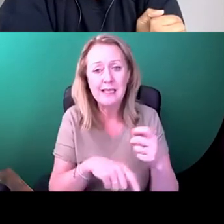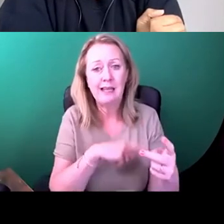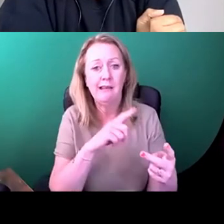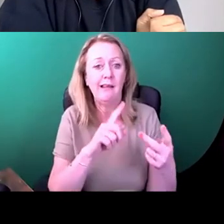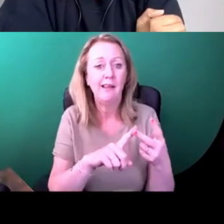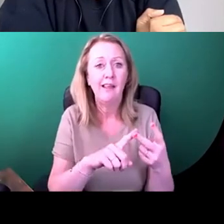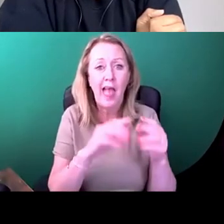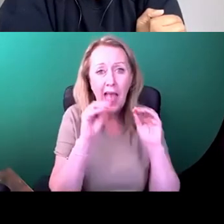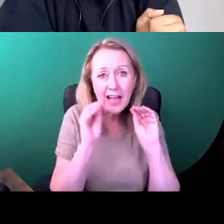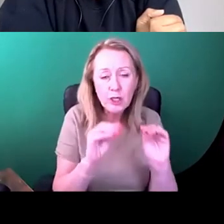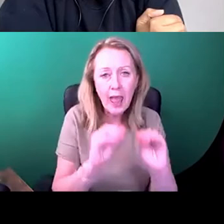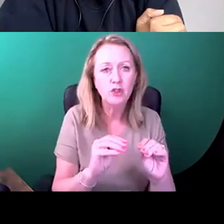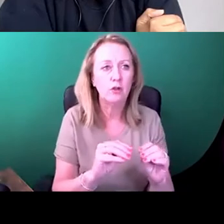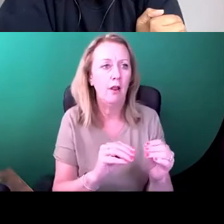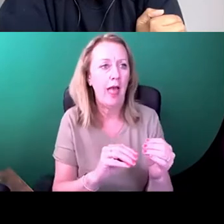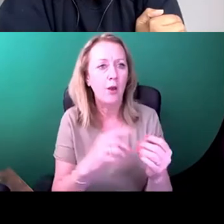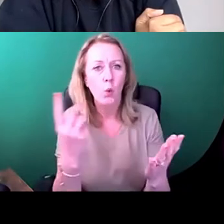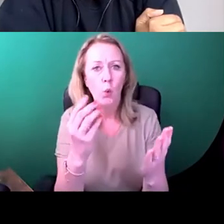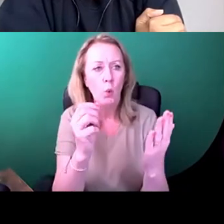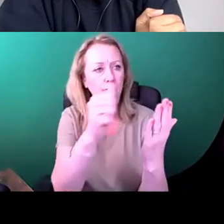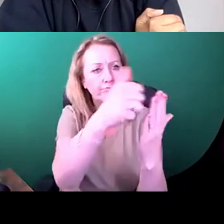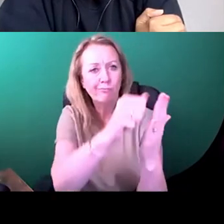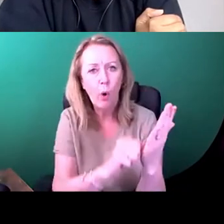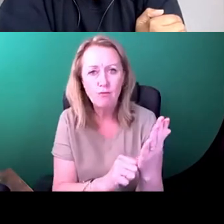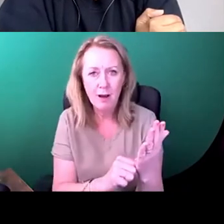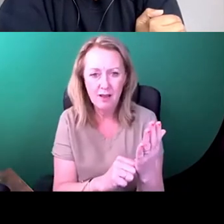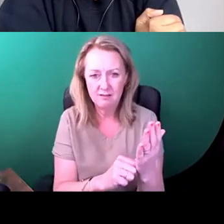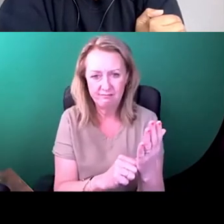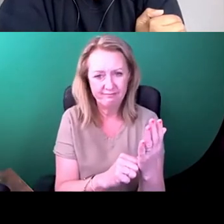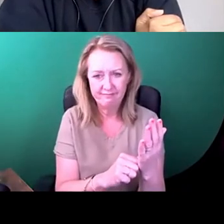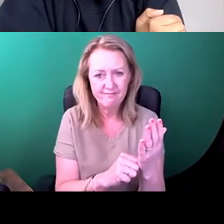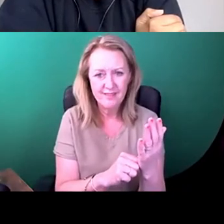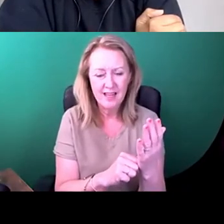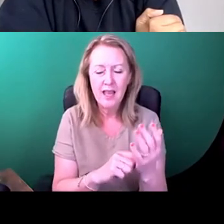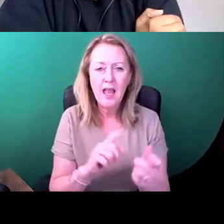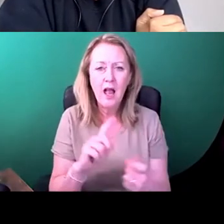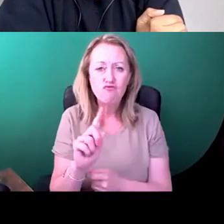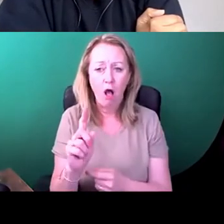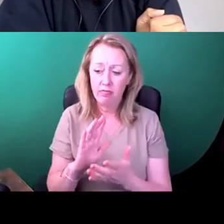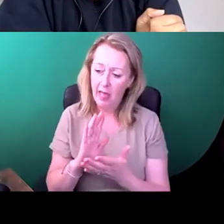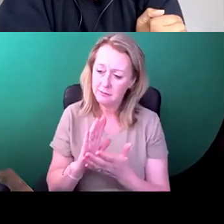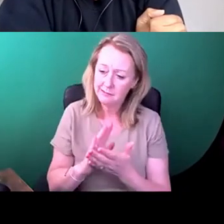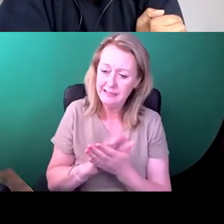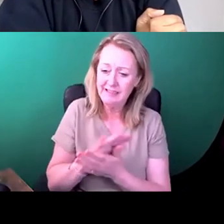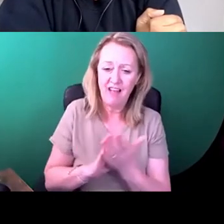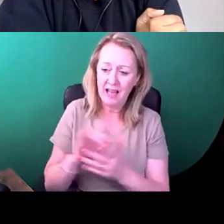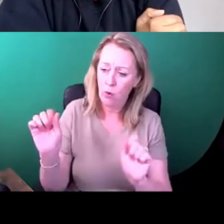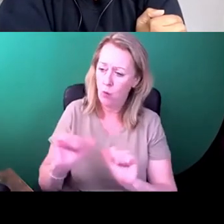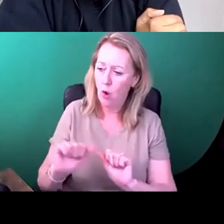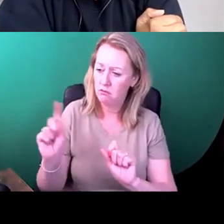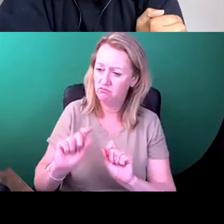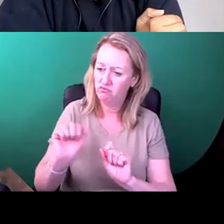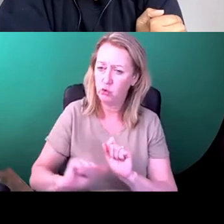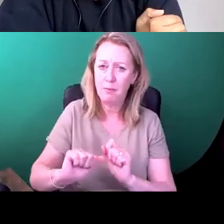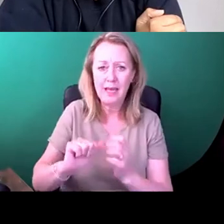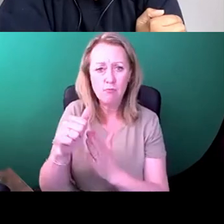programming departments, rather than leading, supporting and defining what a program can be. If we are to take a step back